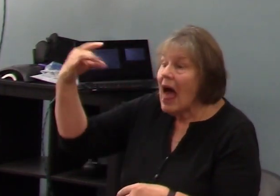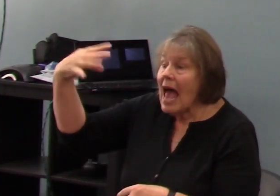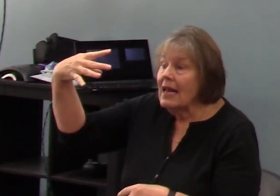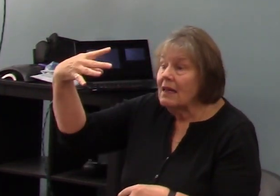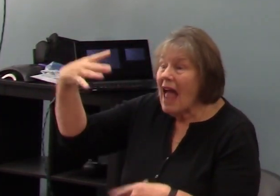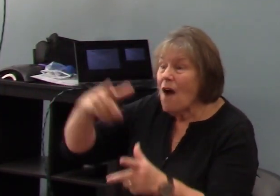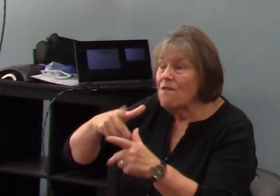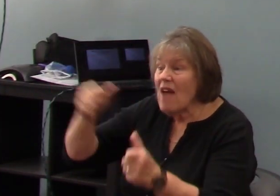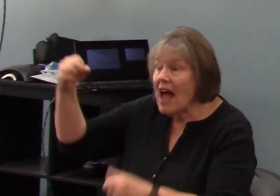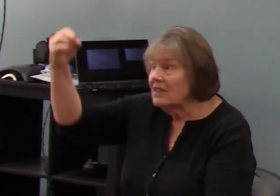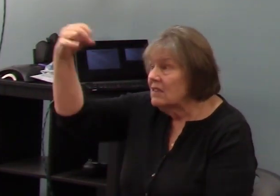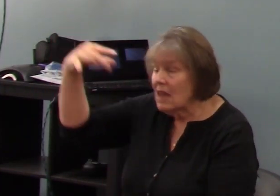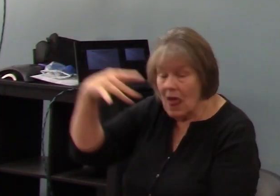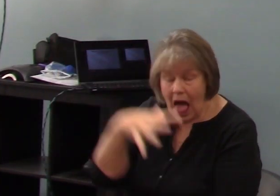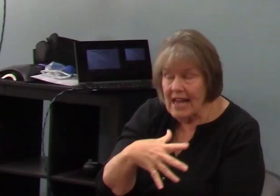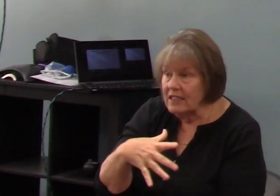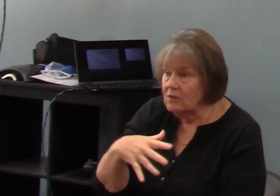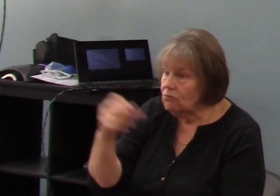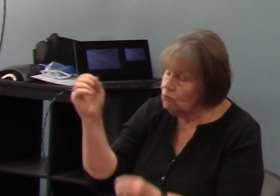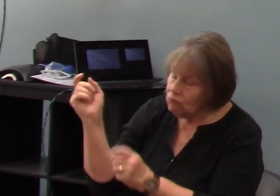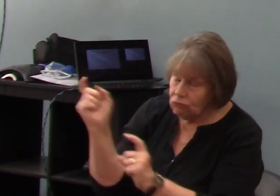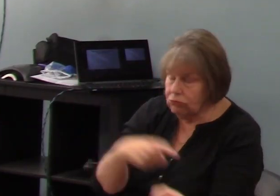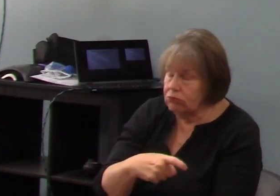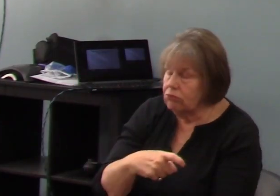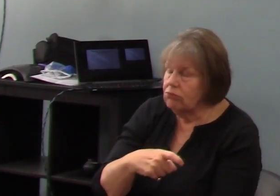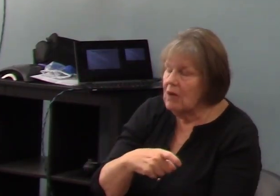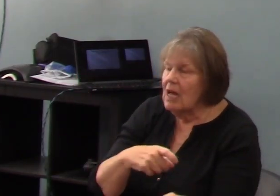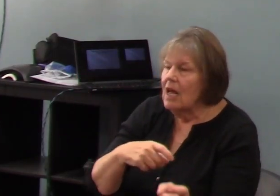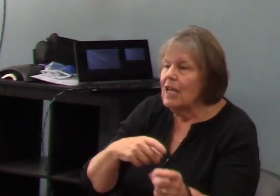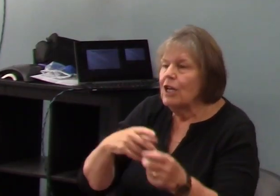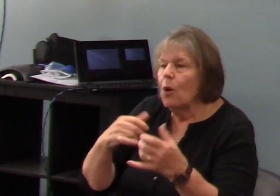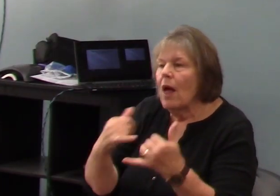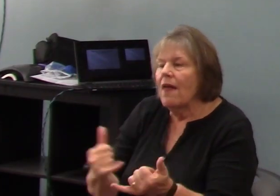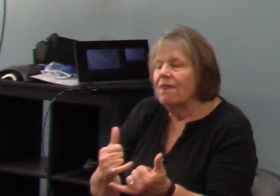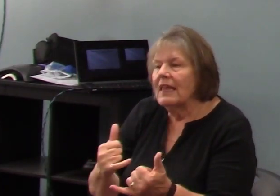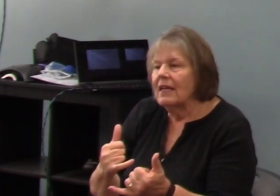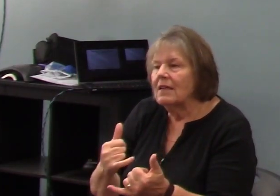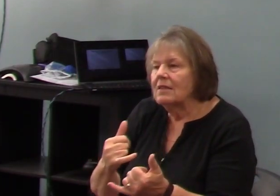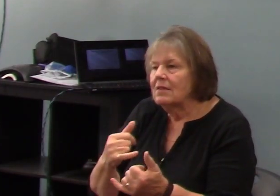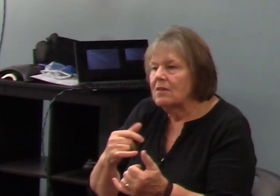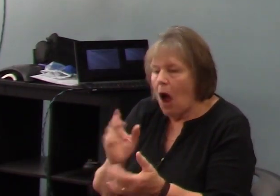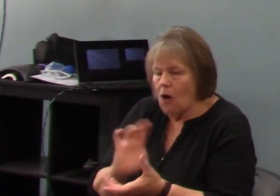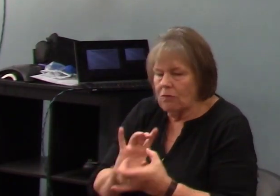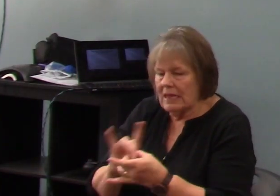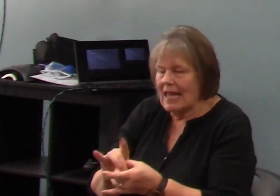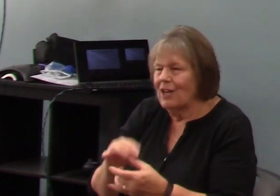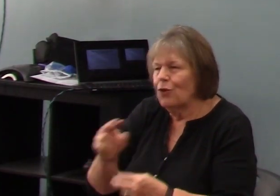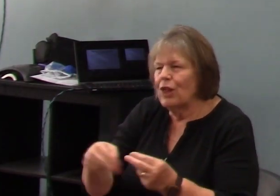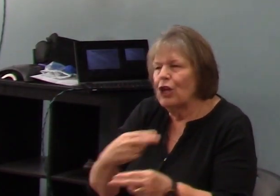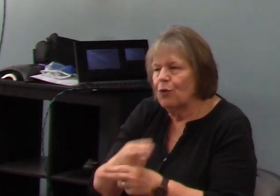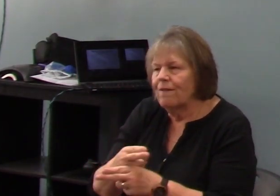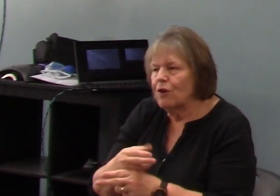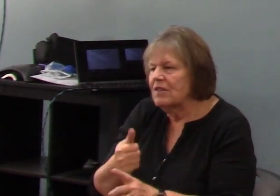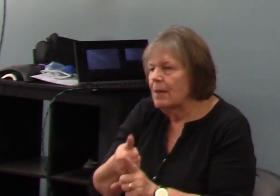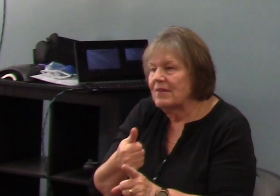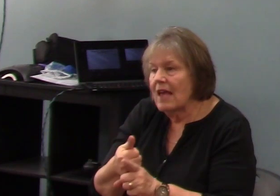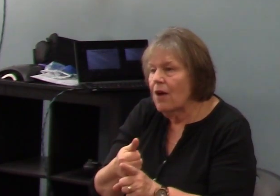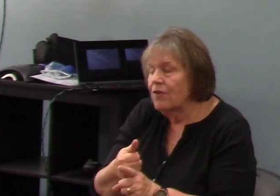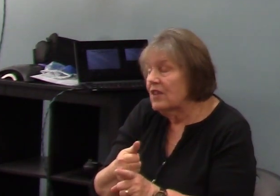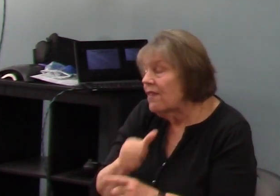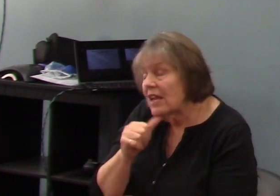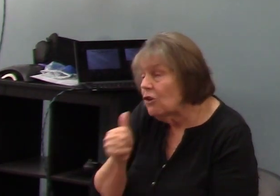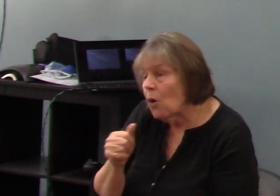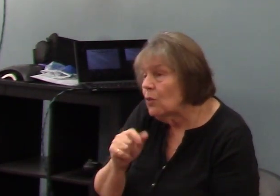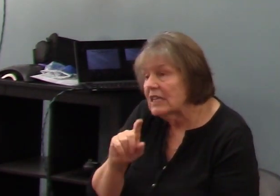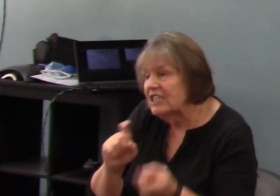attributes that seem to be innate qualities of the universe itself. They're not really changing or anything else. There's these properties. And we discovered something